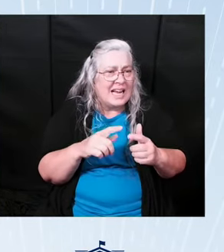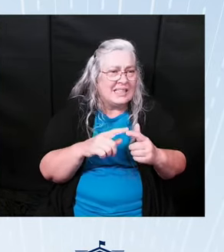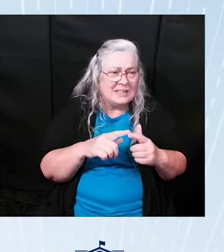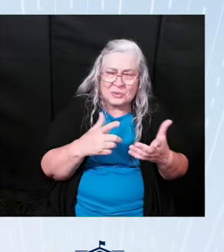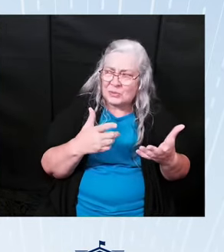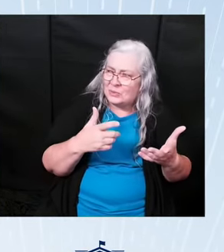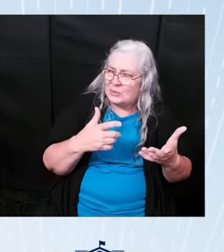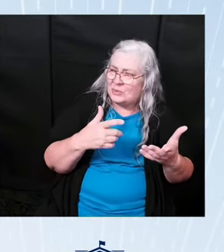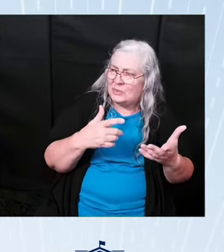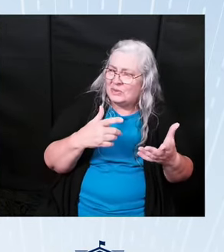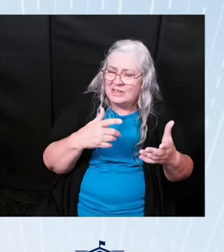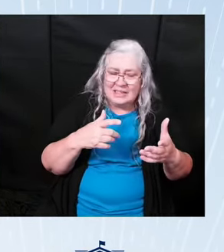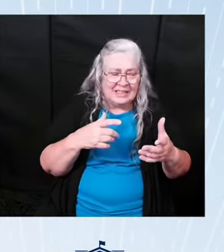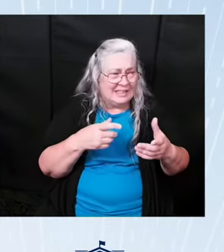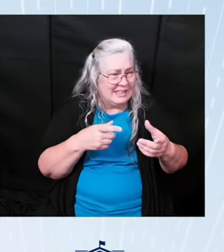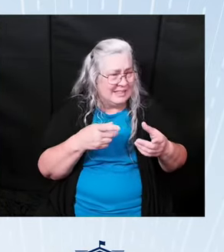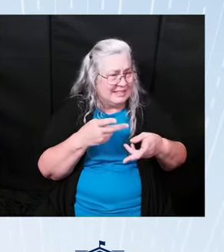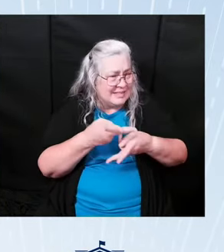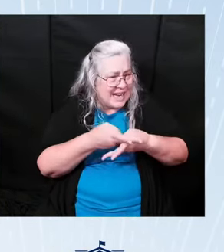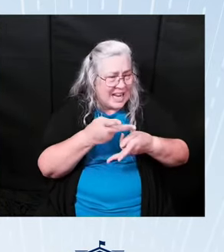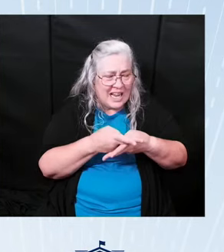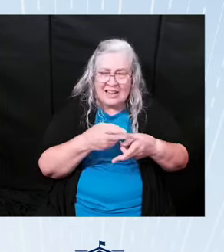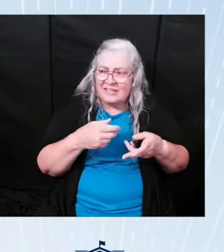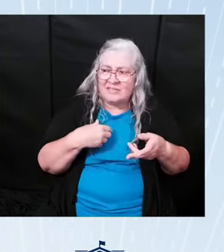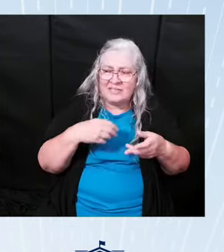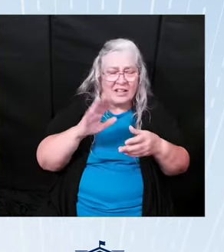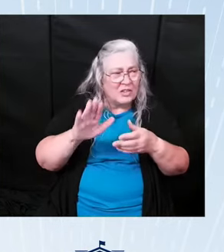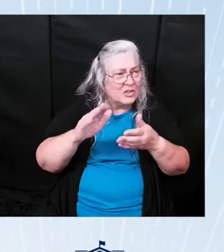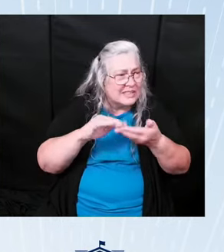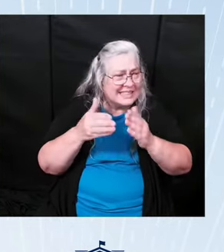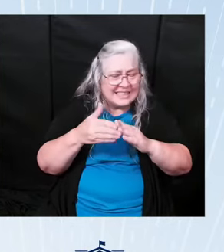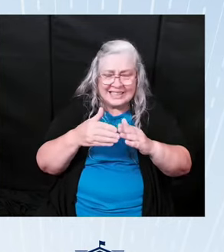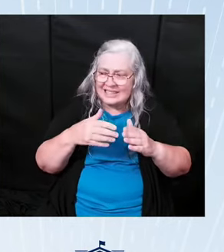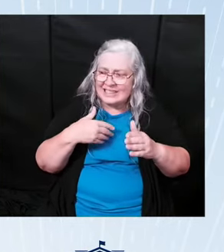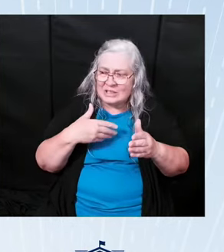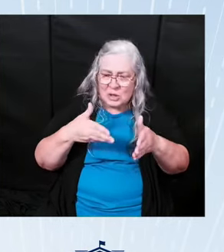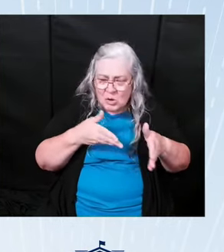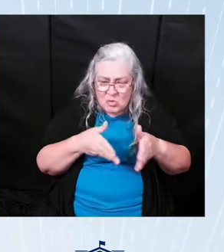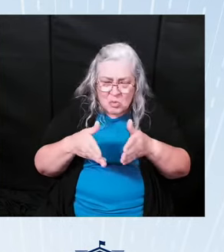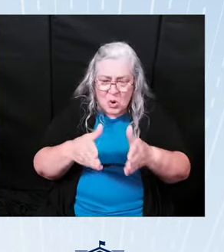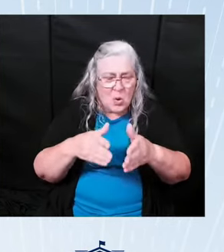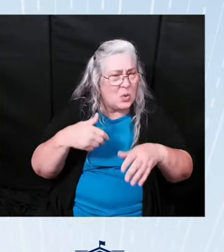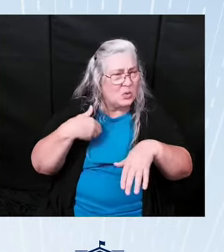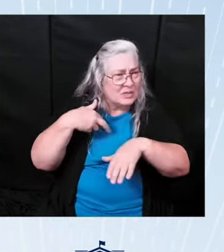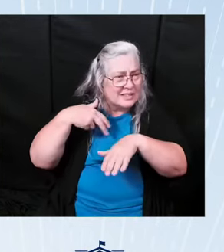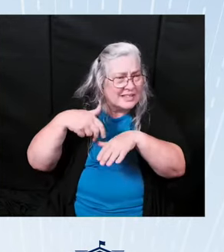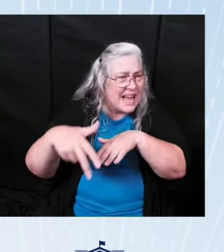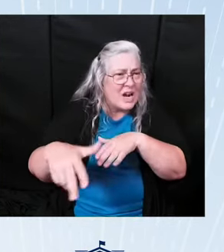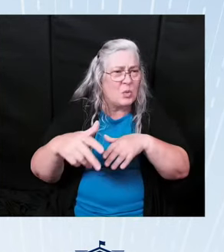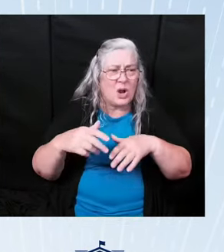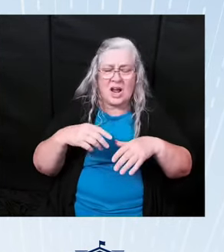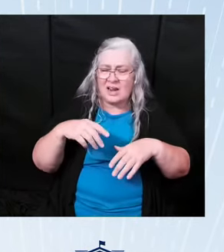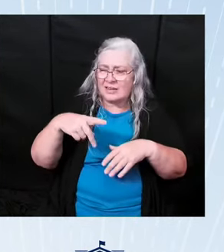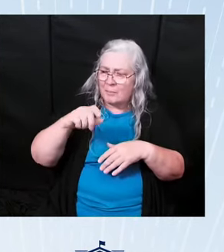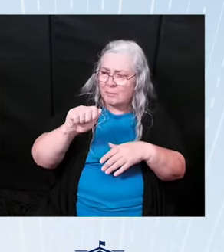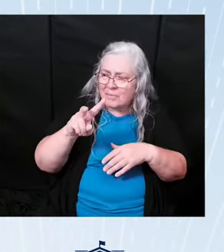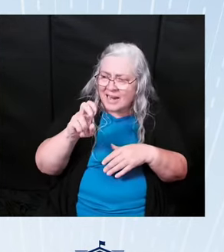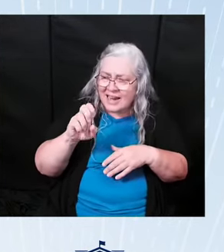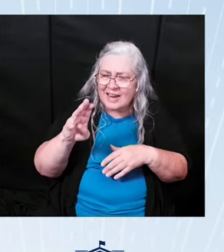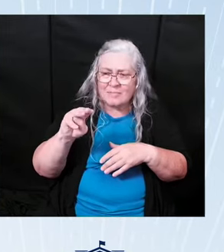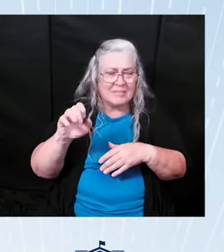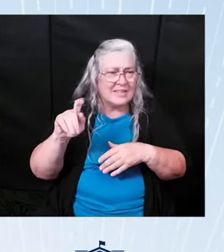at our pools and splash pads. Or it might be the big things, like sea level rise and extreme weather risks,